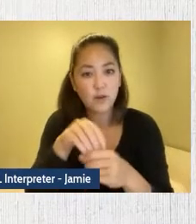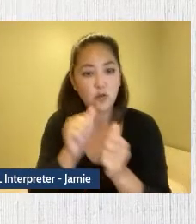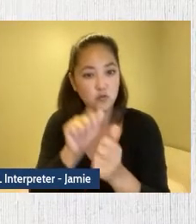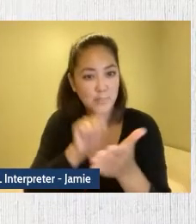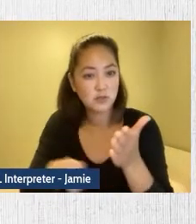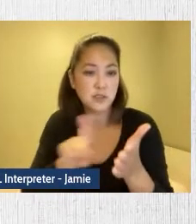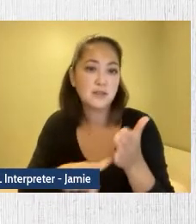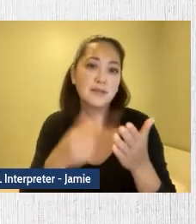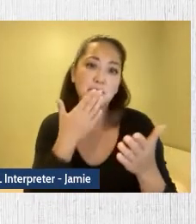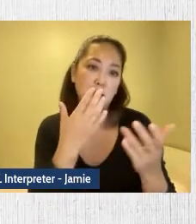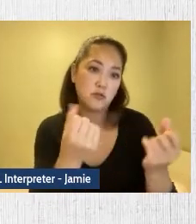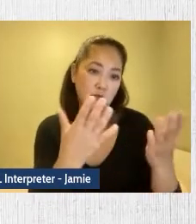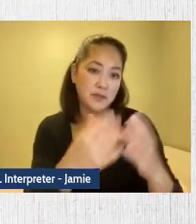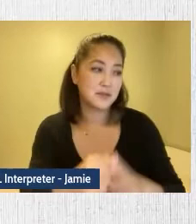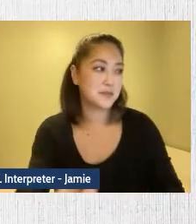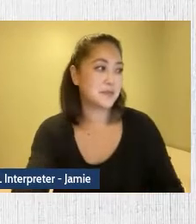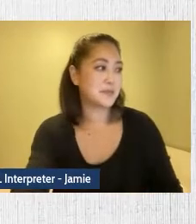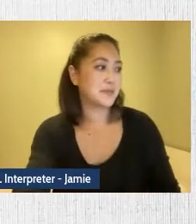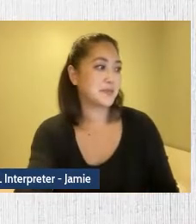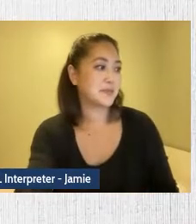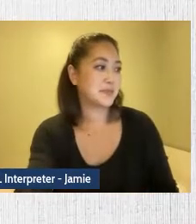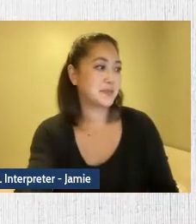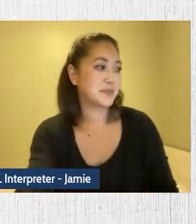Thank you very much.